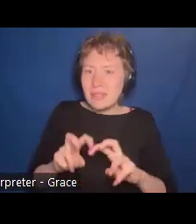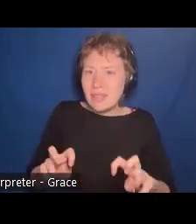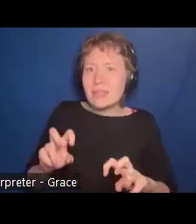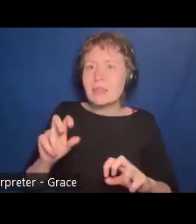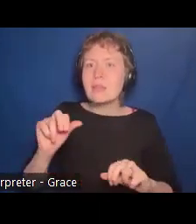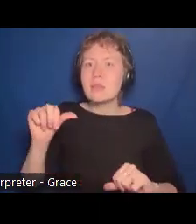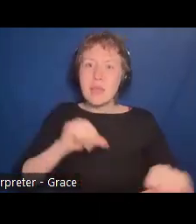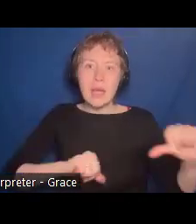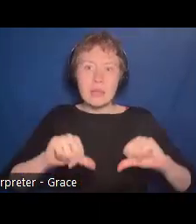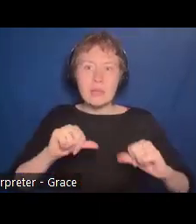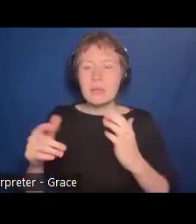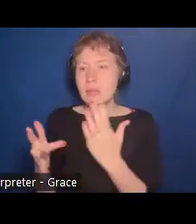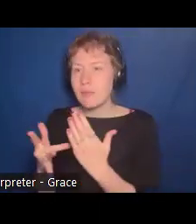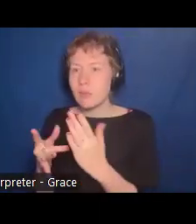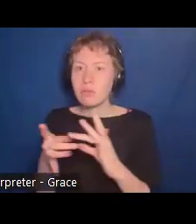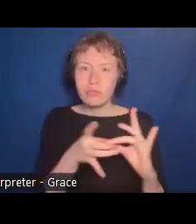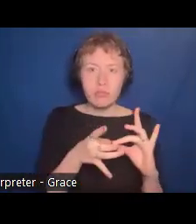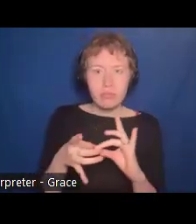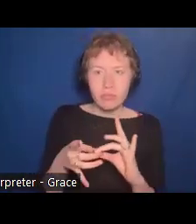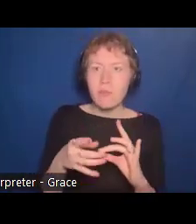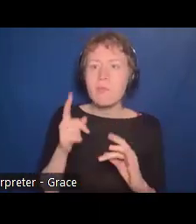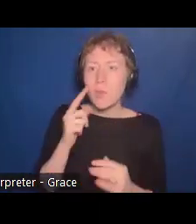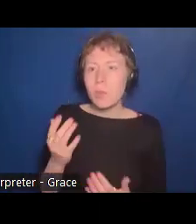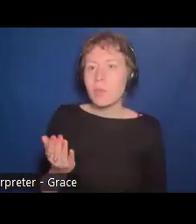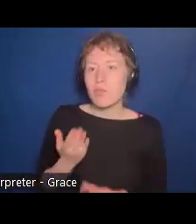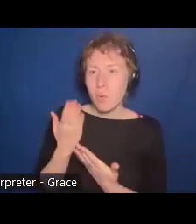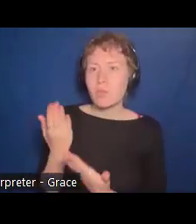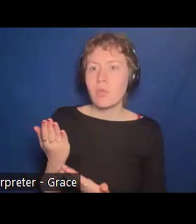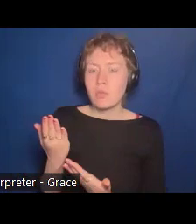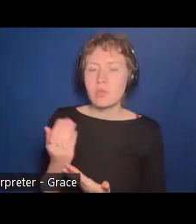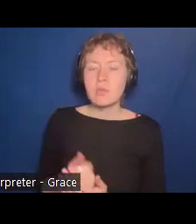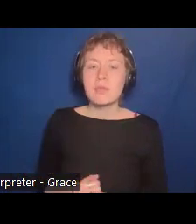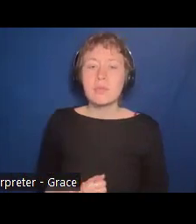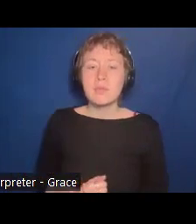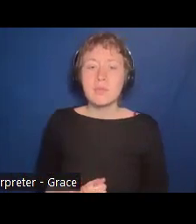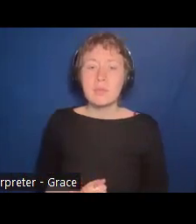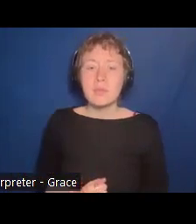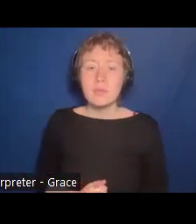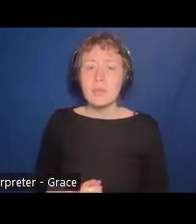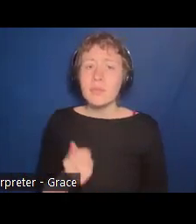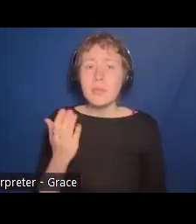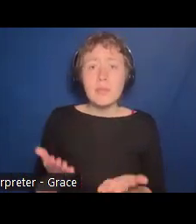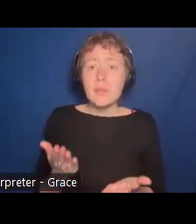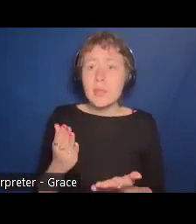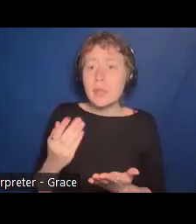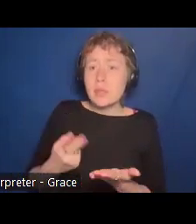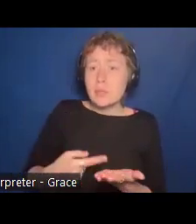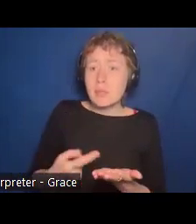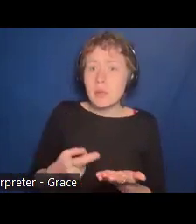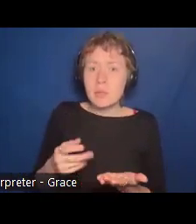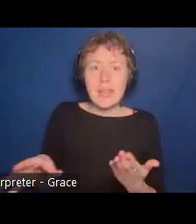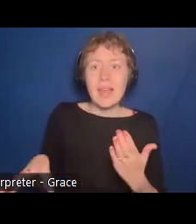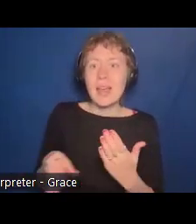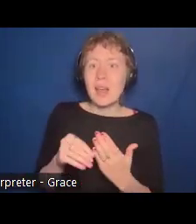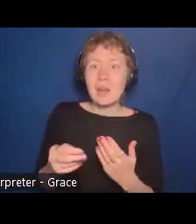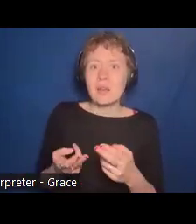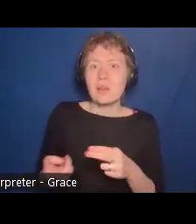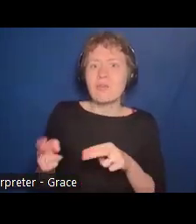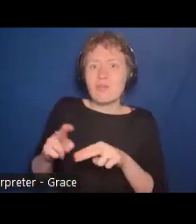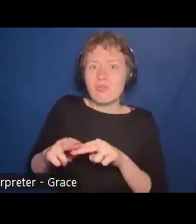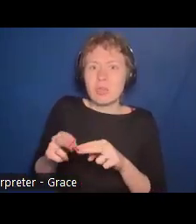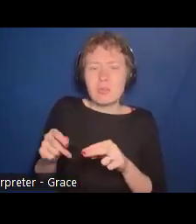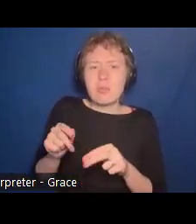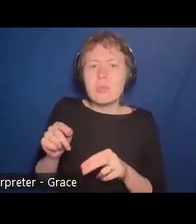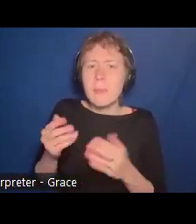merit of proposals. Now, there may be times when adding extra peer review criteria may be perfectly legitimate, and we